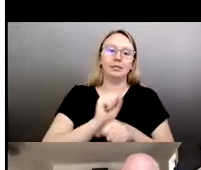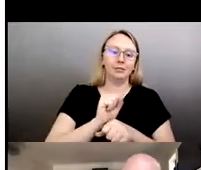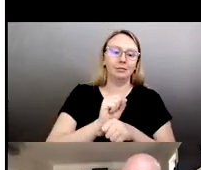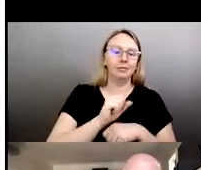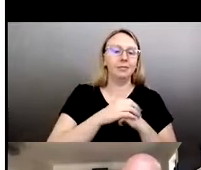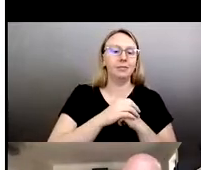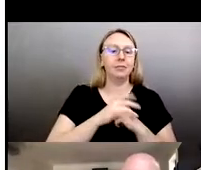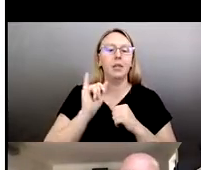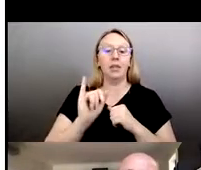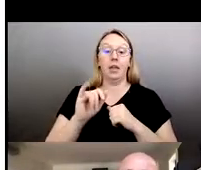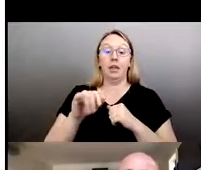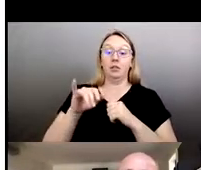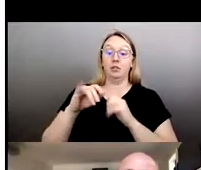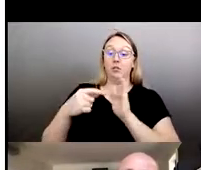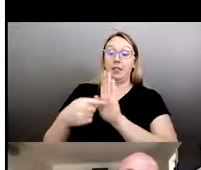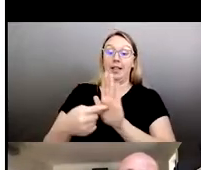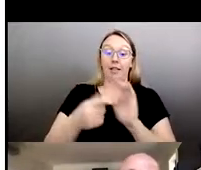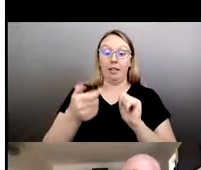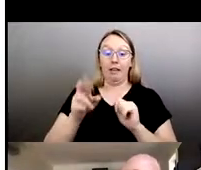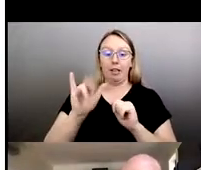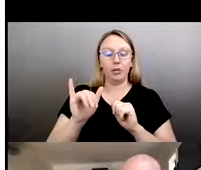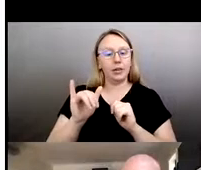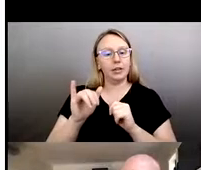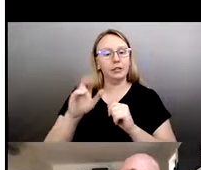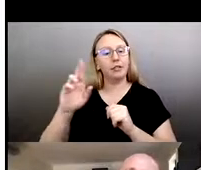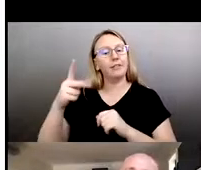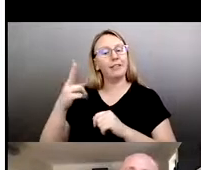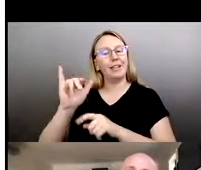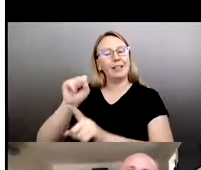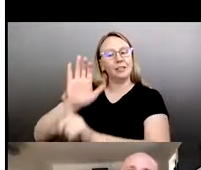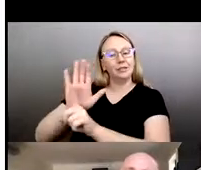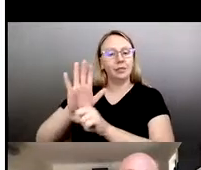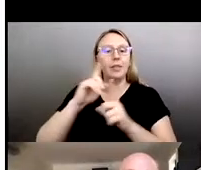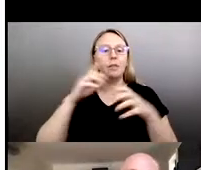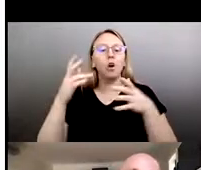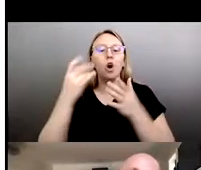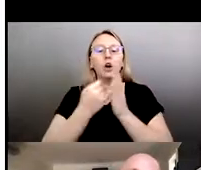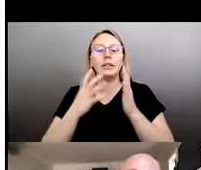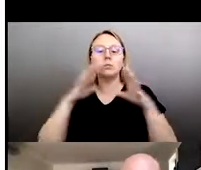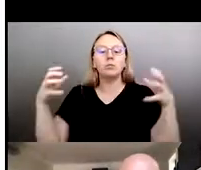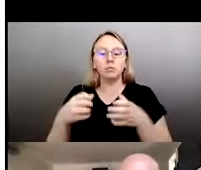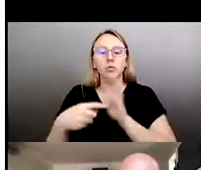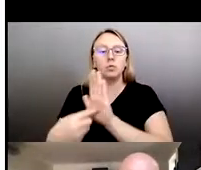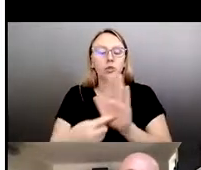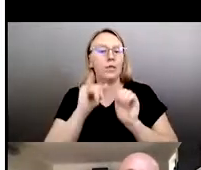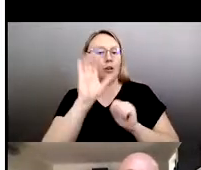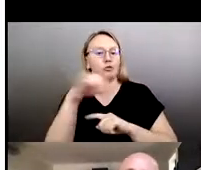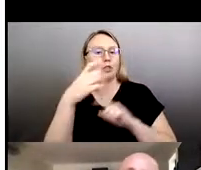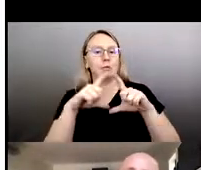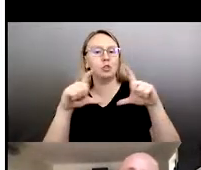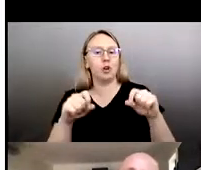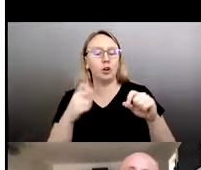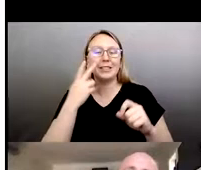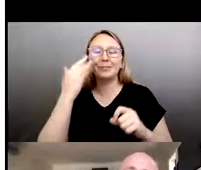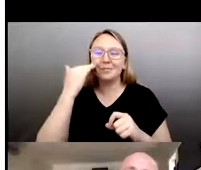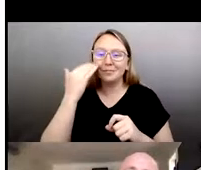came together and showed work. So this was a Christmas card that they produced one year. We see some familiar faces in this image at the very top.